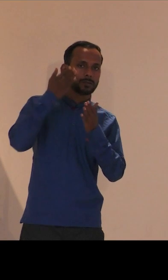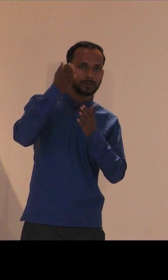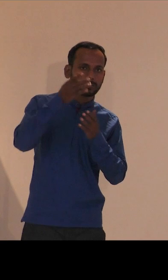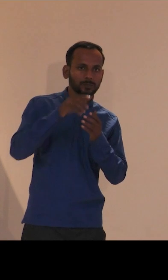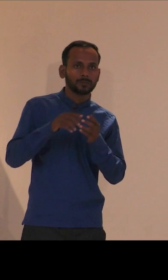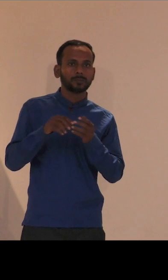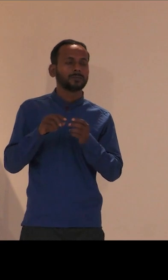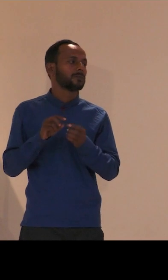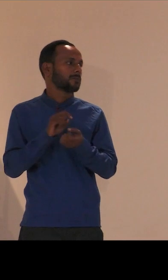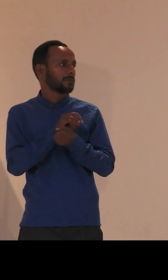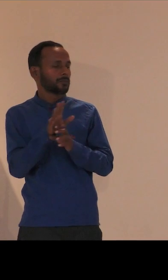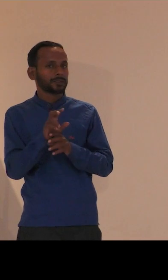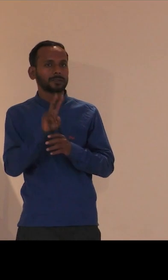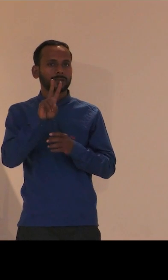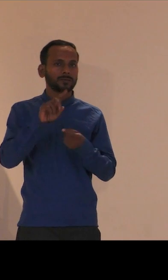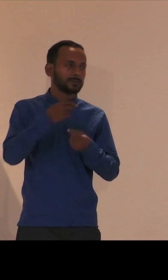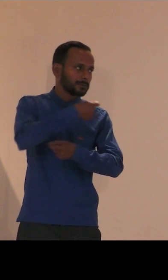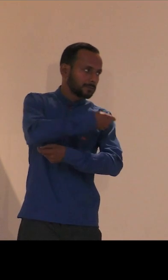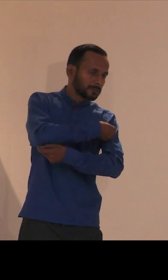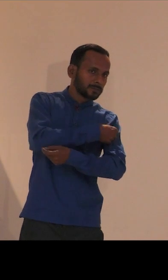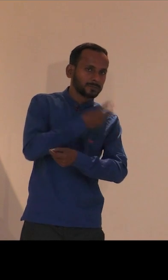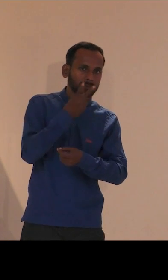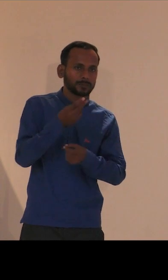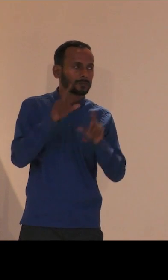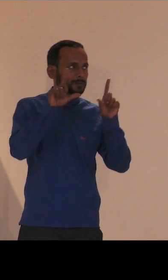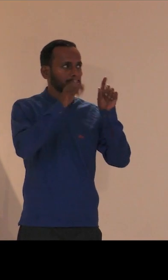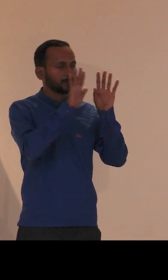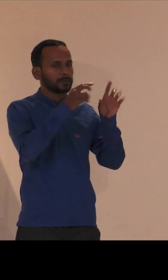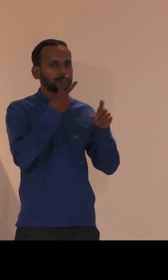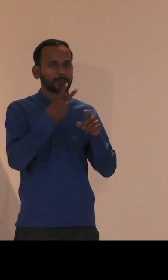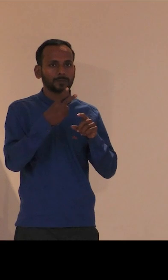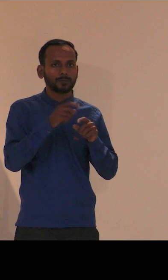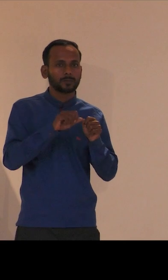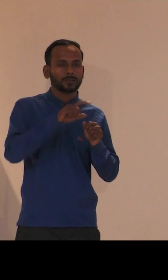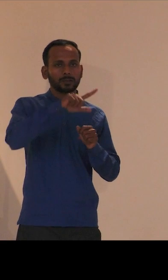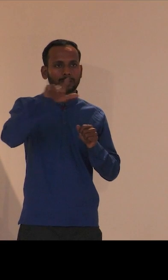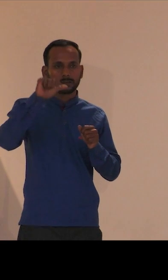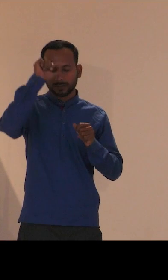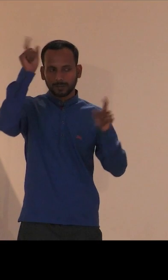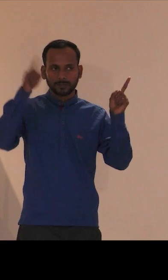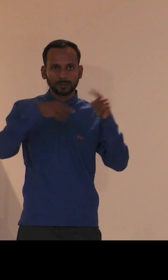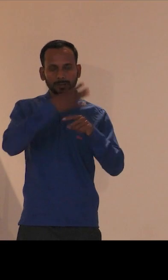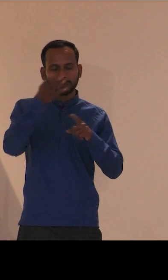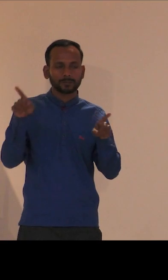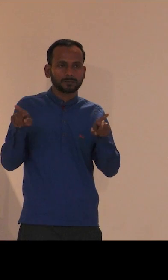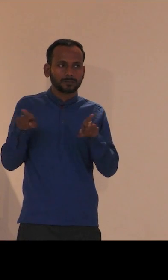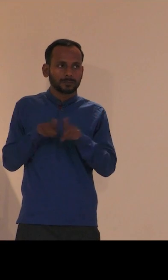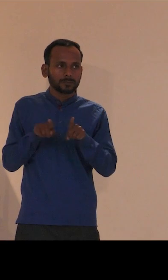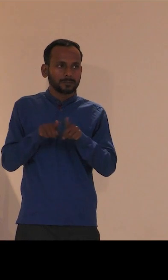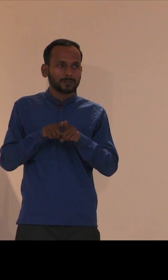program. So our reporters go all over India to get these kind of stories. And